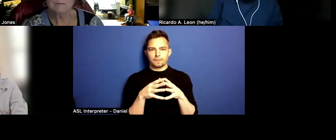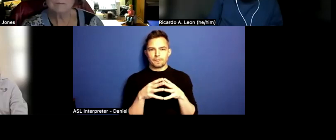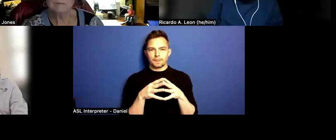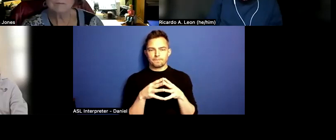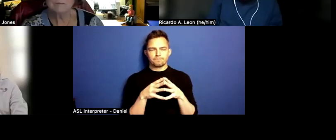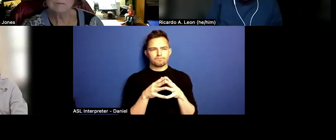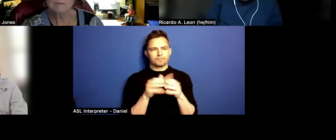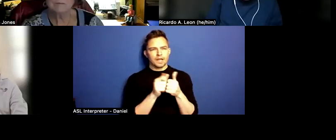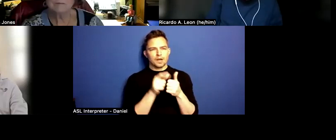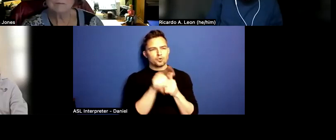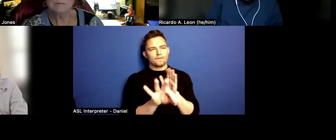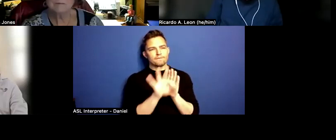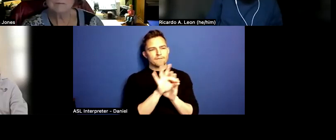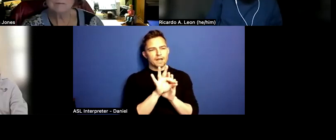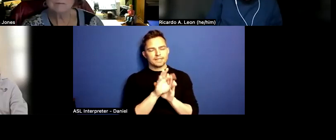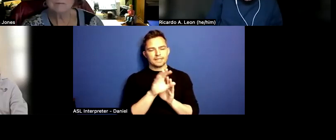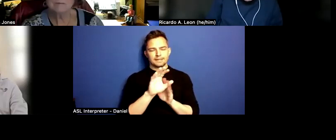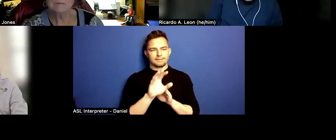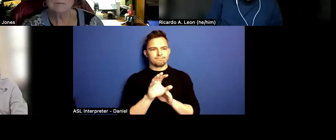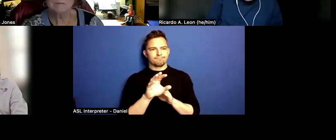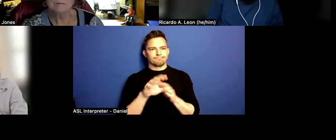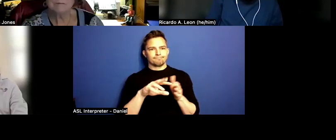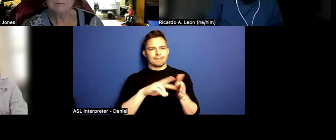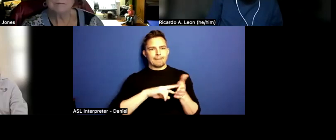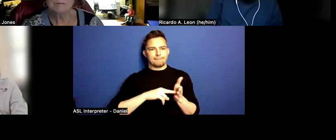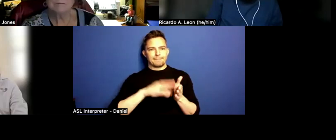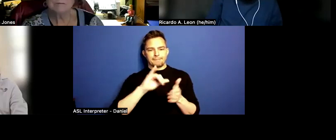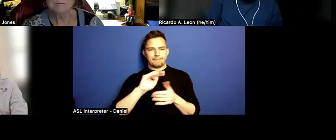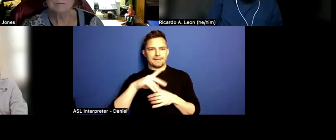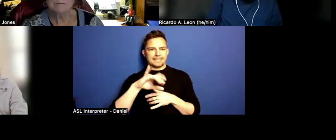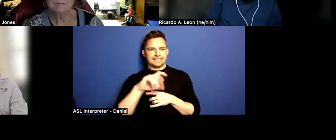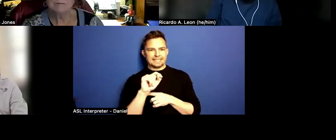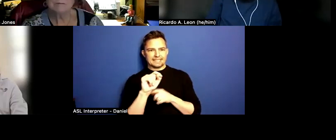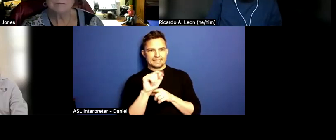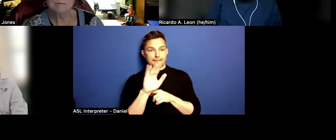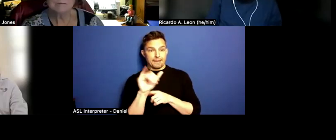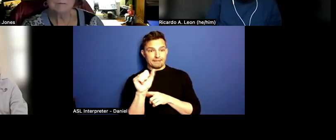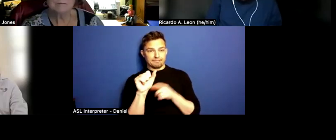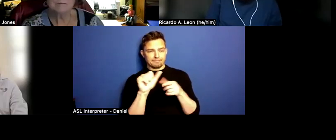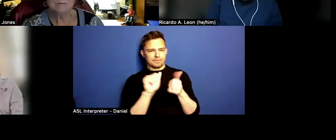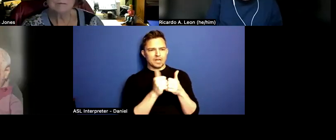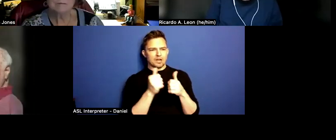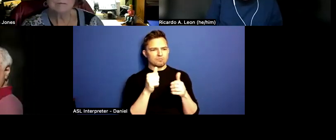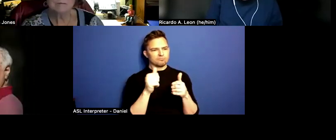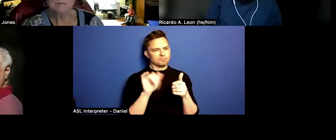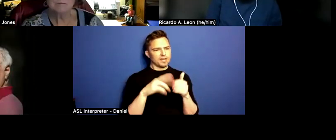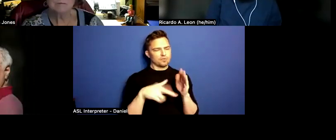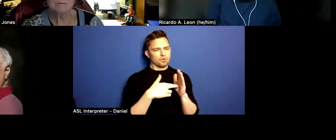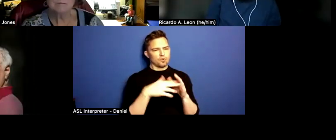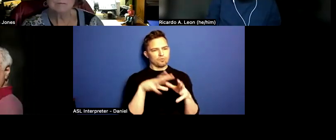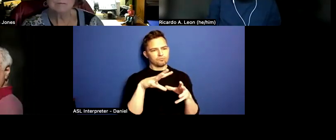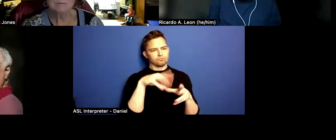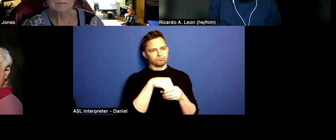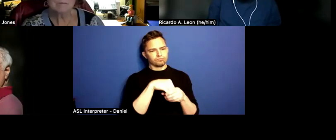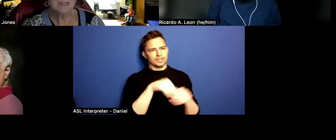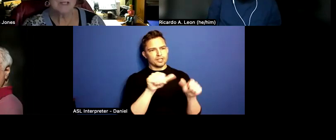how do you define implicit bias, and how do you see this play a role in the state of accessibility in